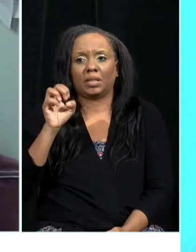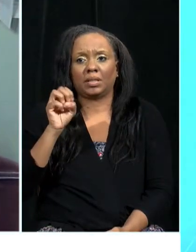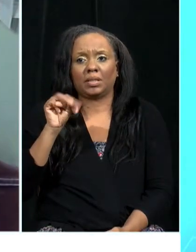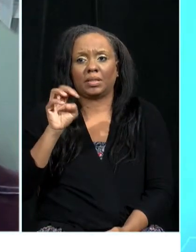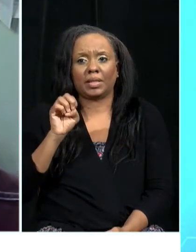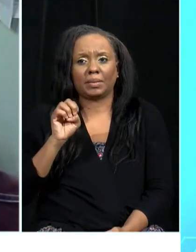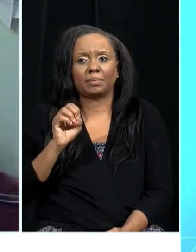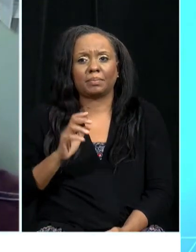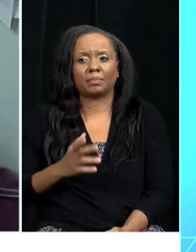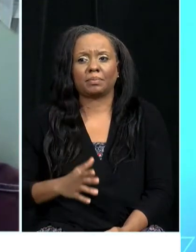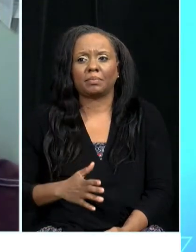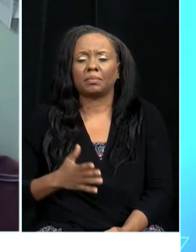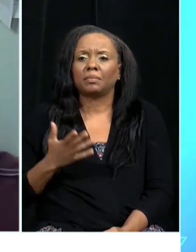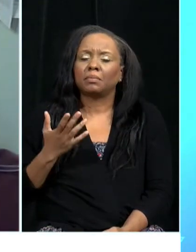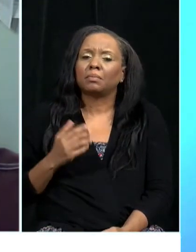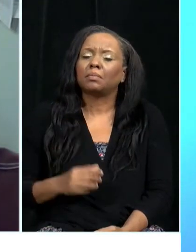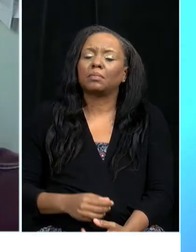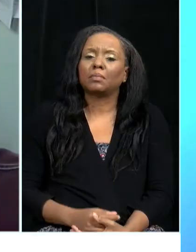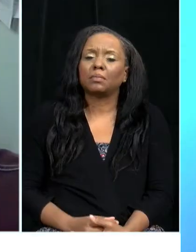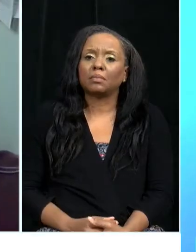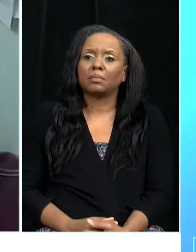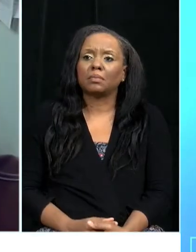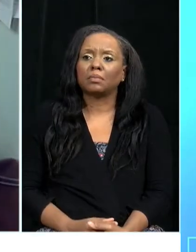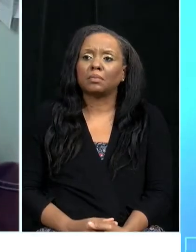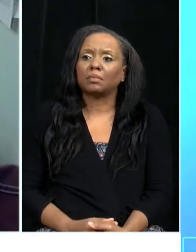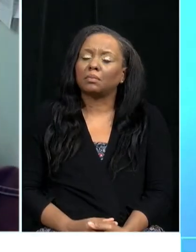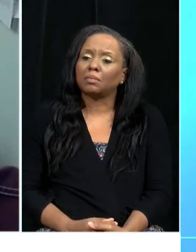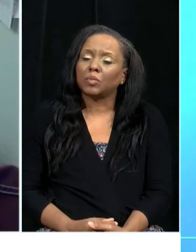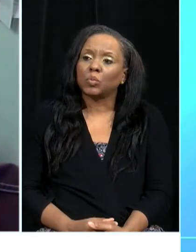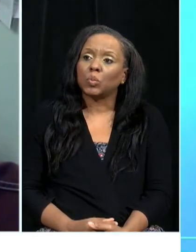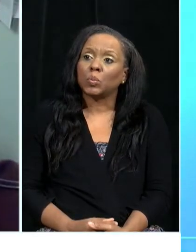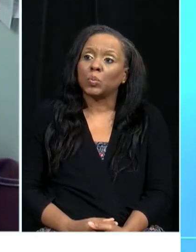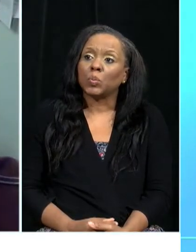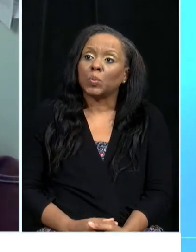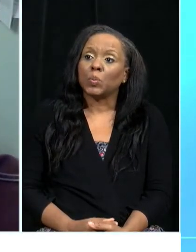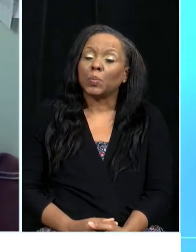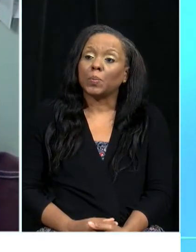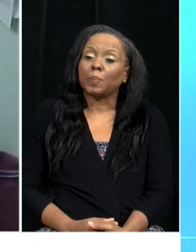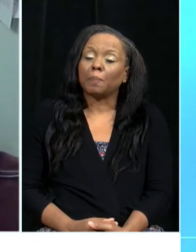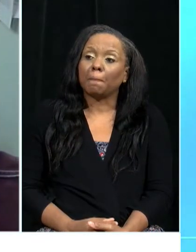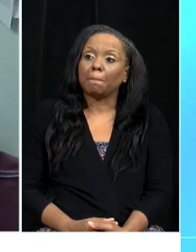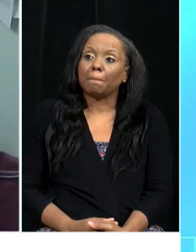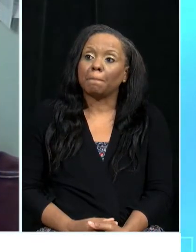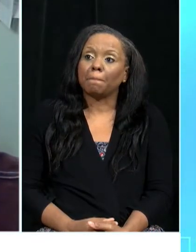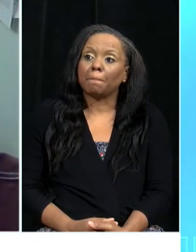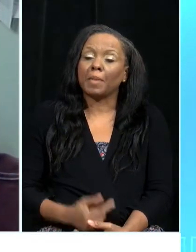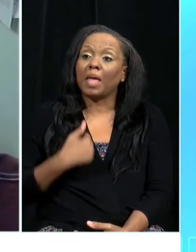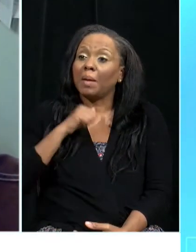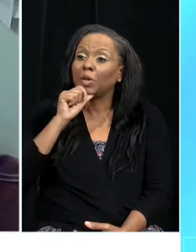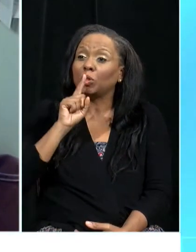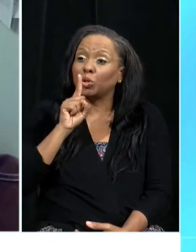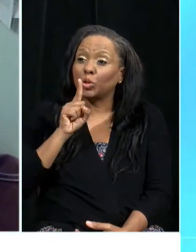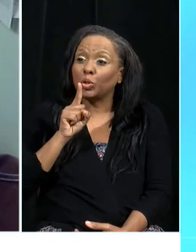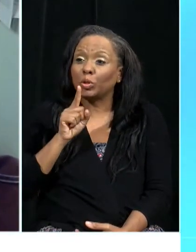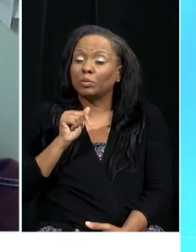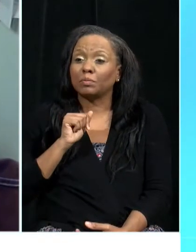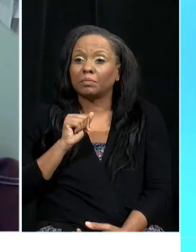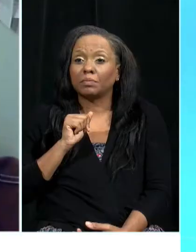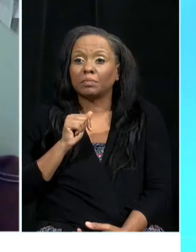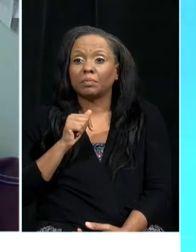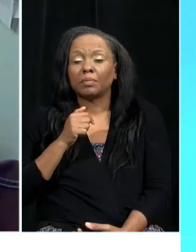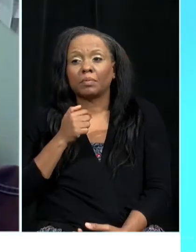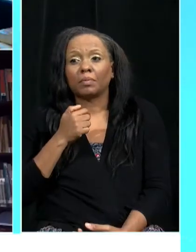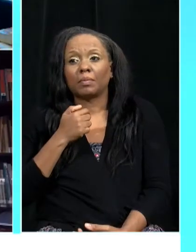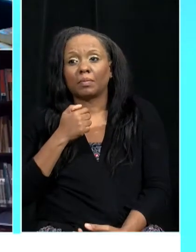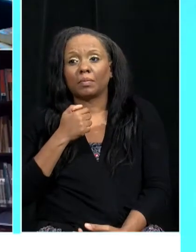well, take we'll be up trying to those? encourage. I, I'm not sure what I I know would that say yes, that many